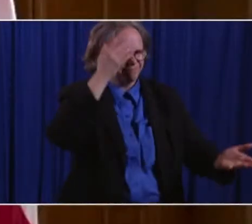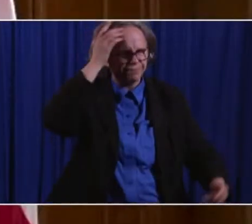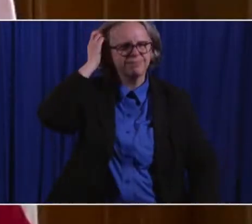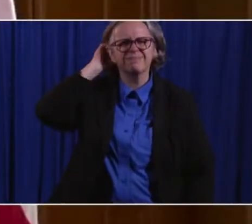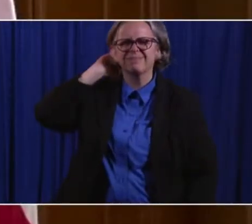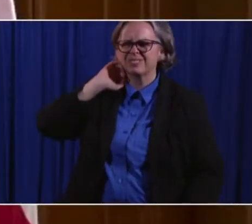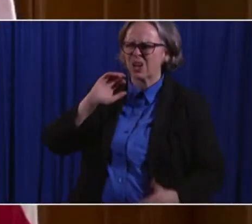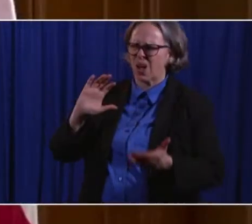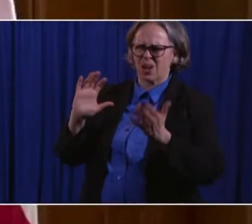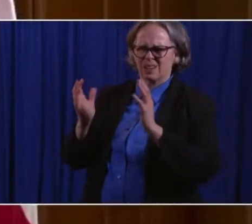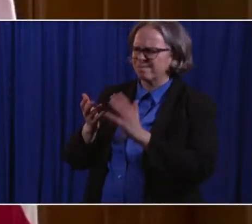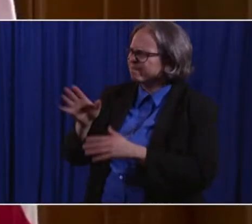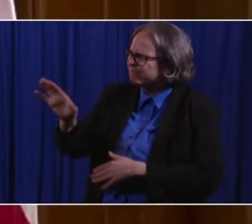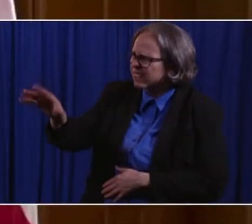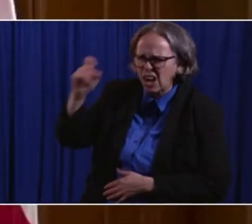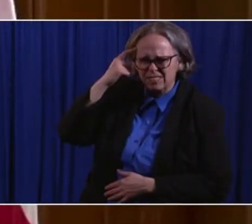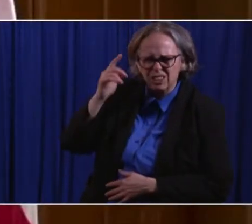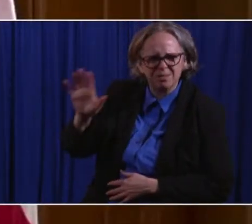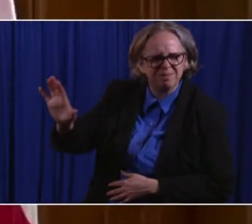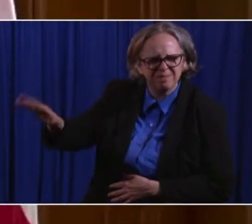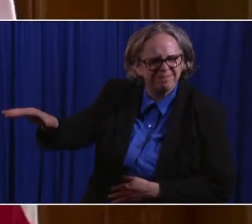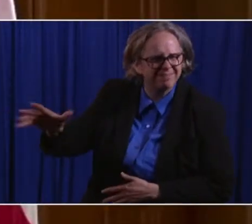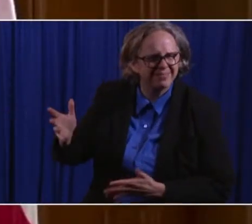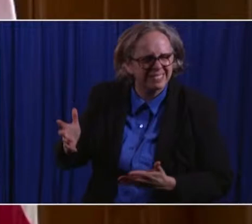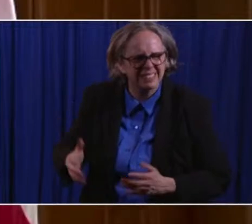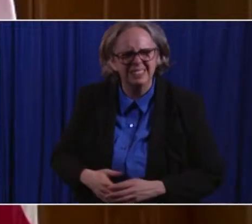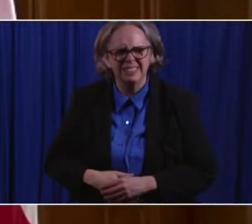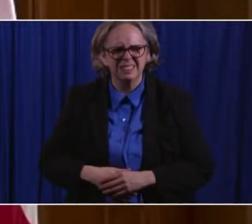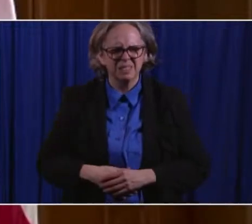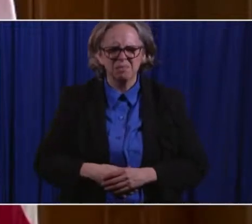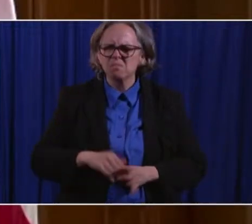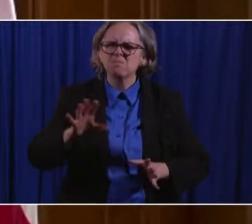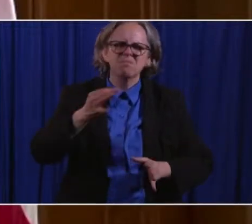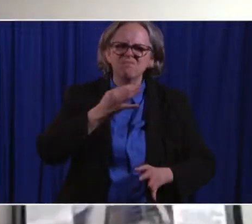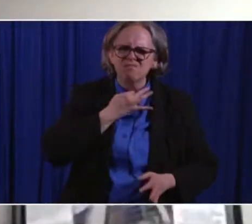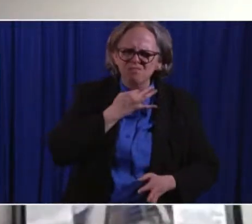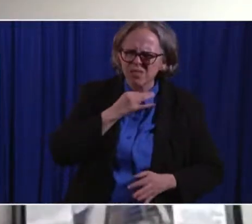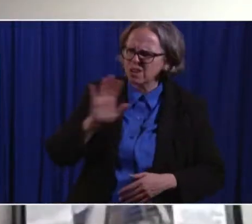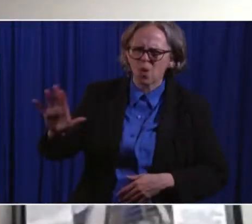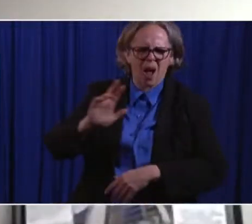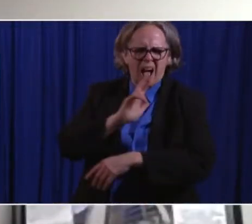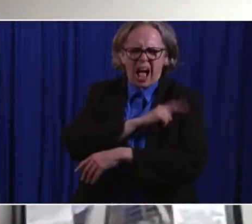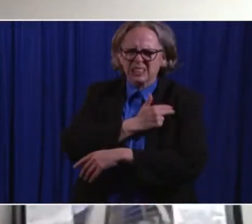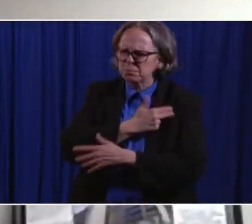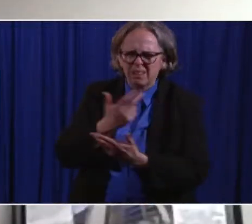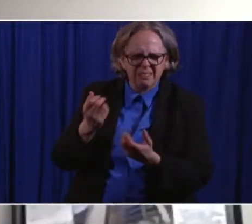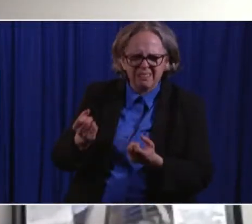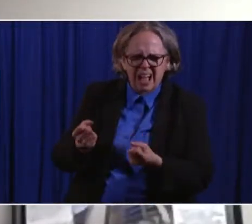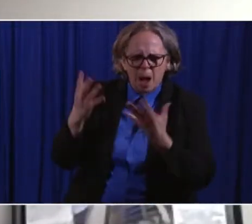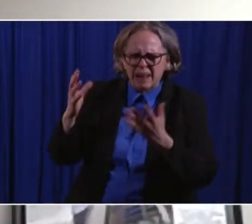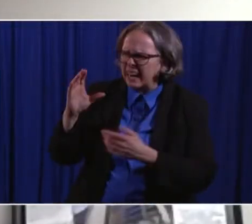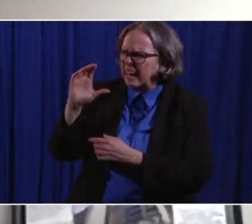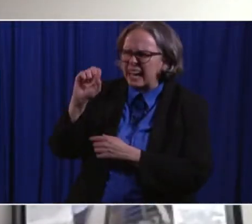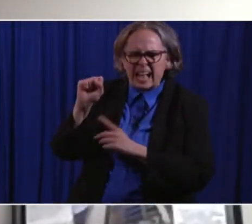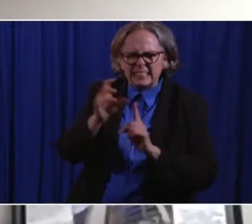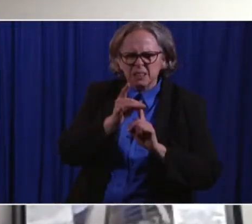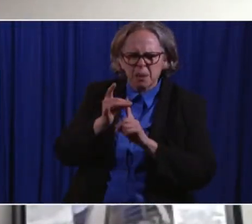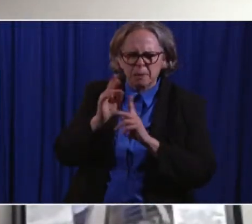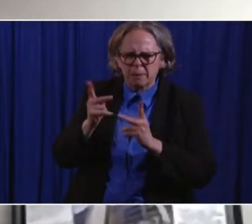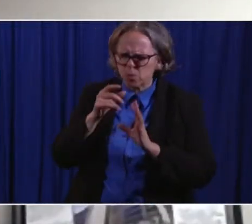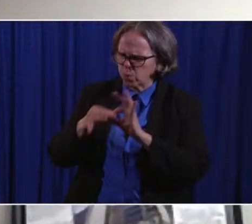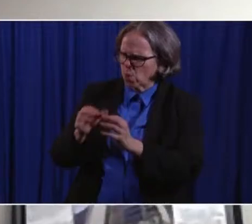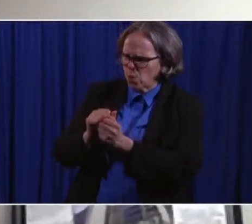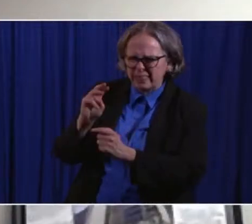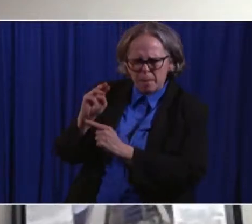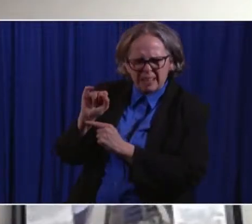And doctor, roughly how many have you seen at Children's in Dayton? We've seen approximately 35 cases since the beginning of the pandemic,